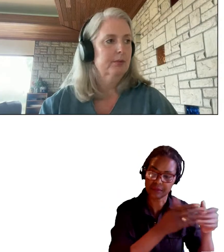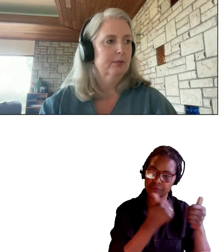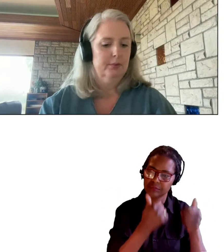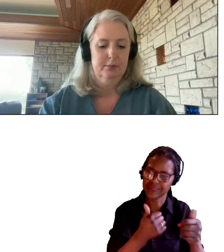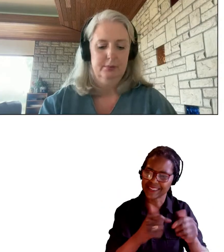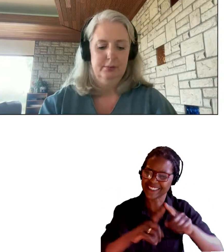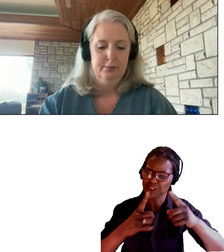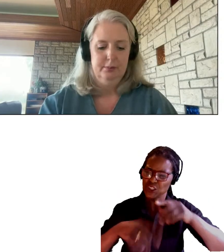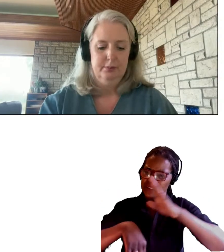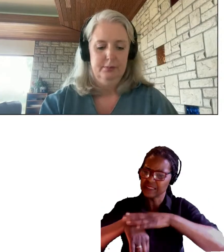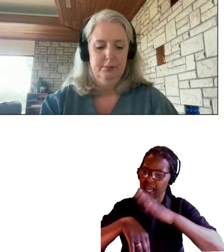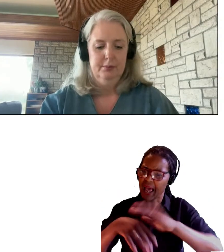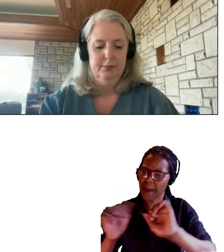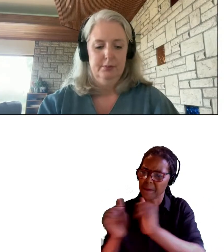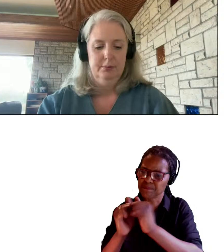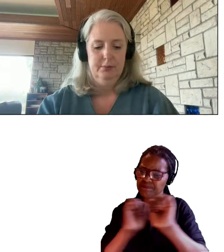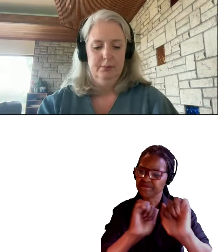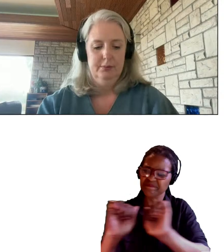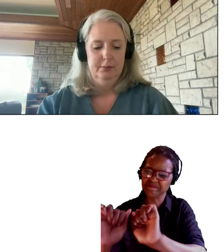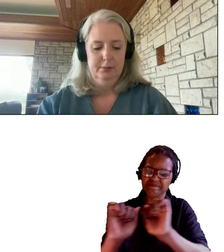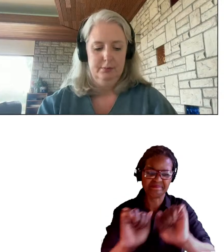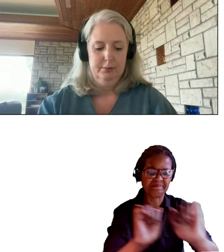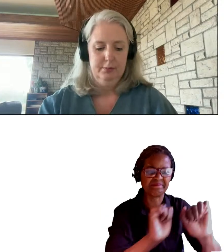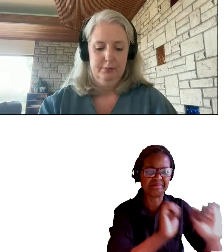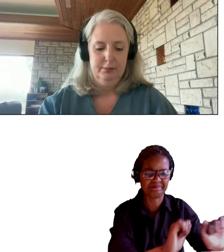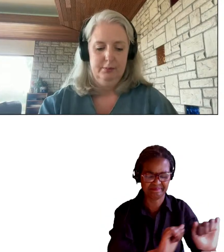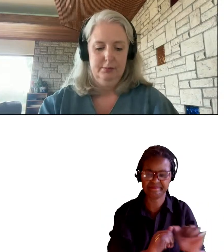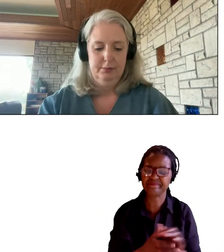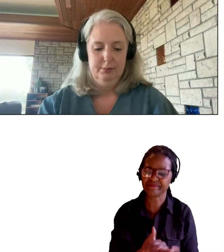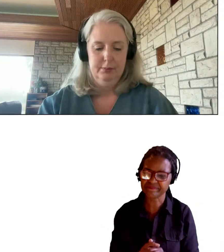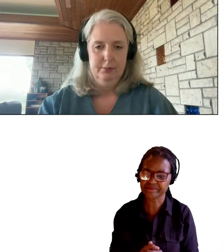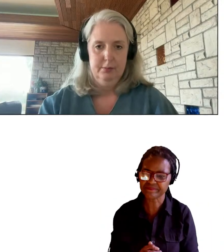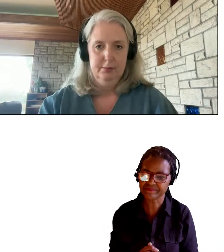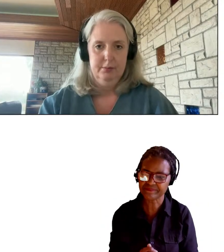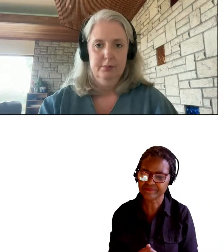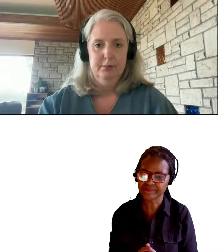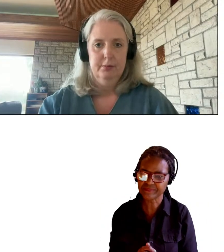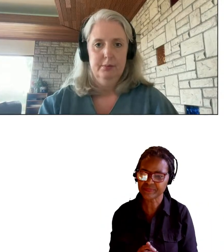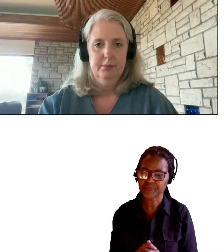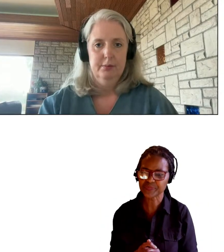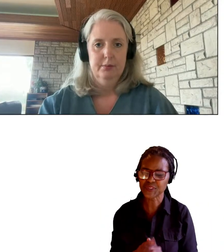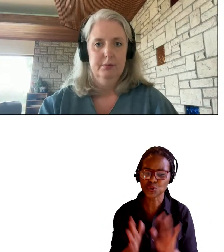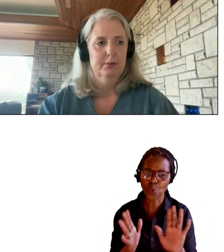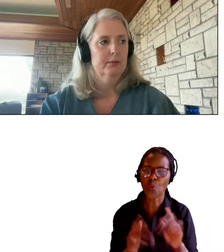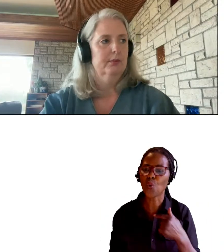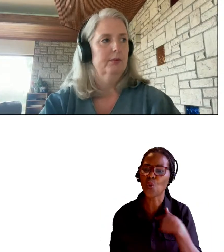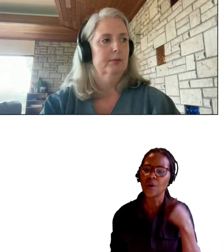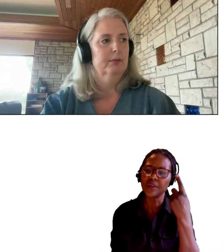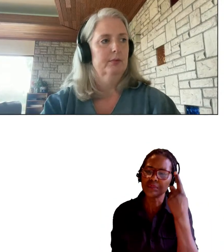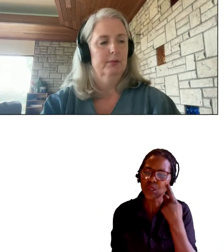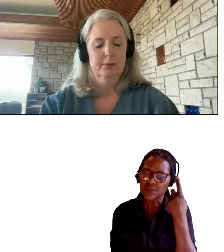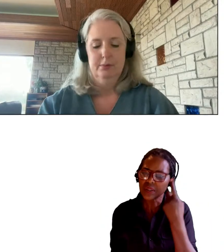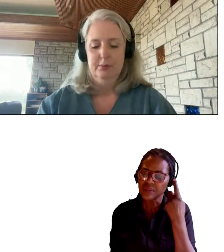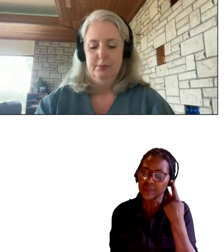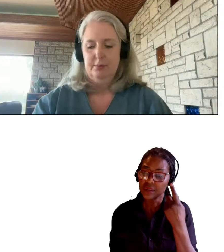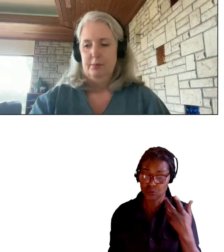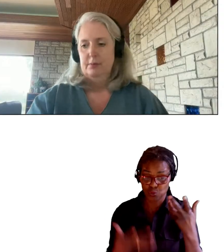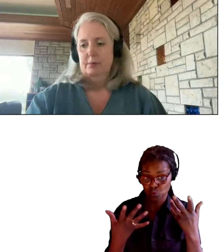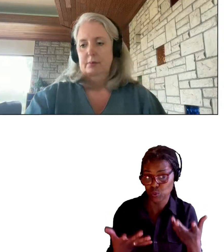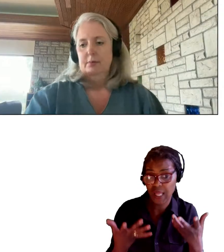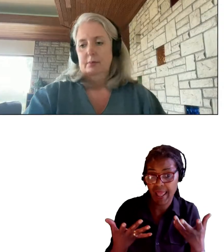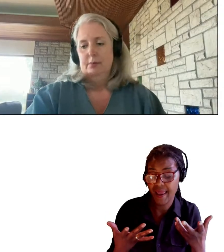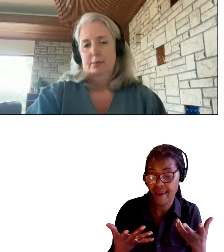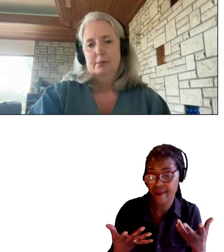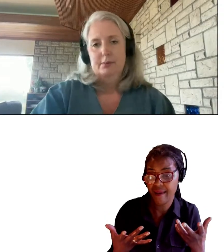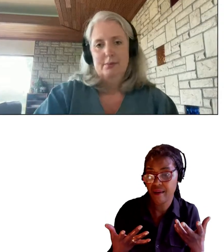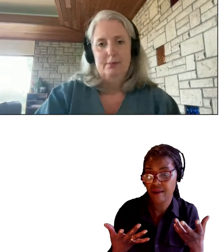timescales appropriate for the amount of money. I was just wondering if today or anywhere